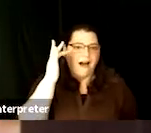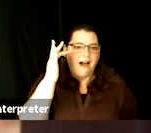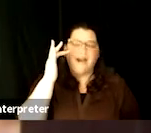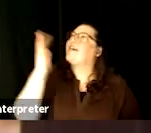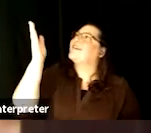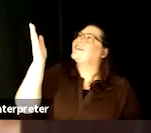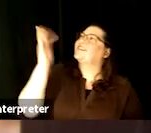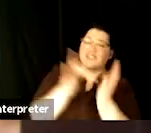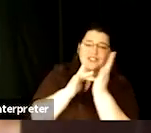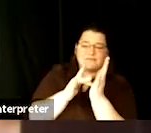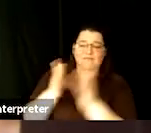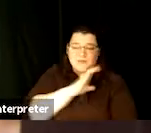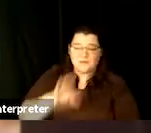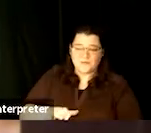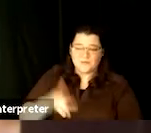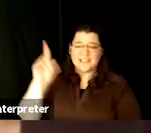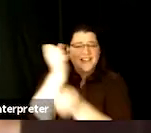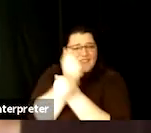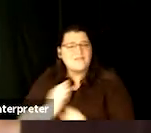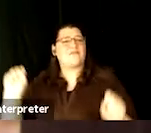He has destroyed death by enduring it.